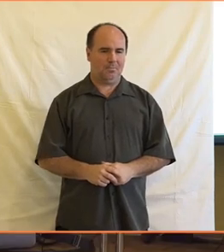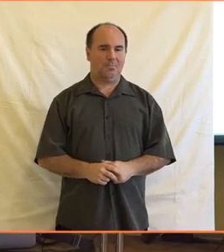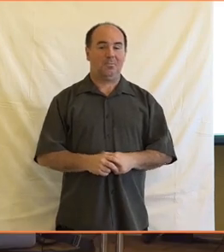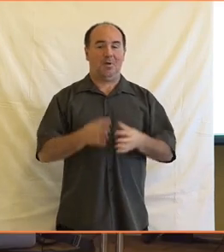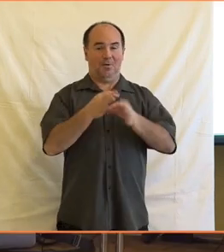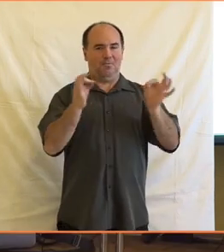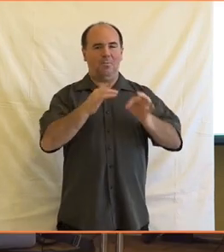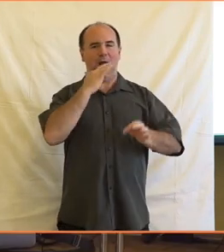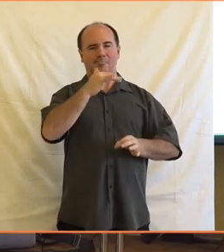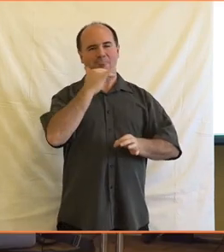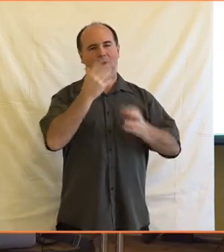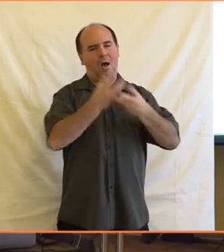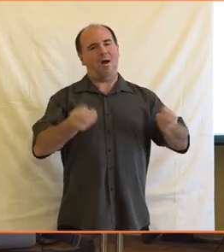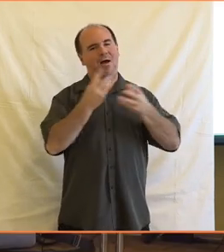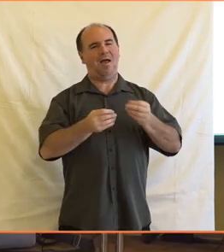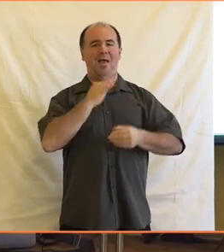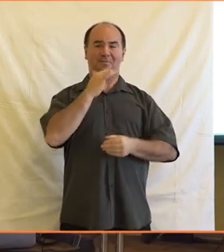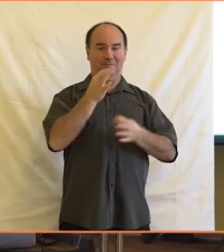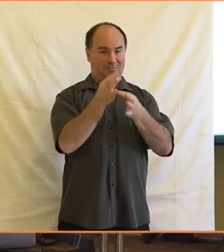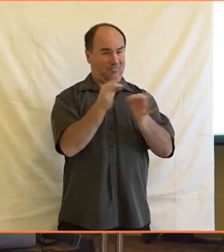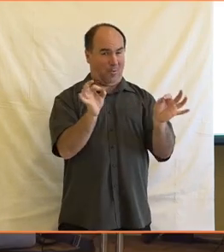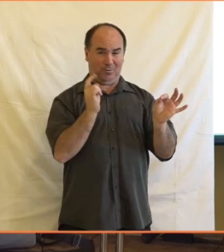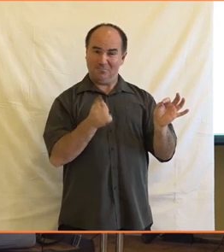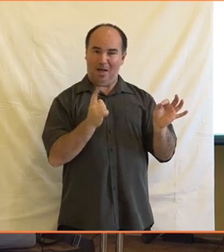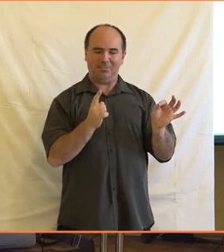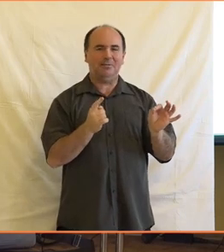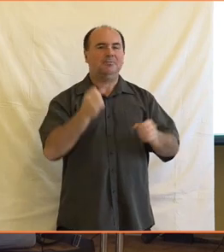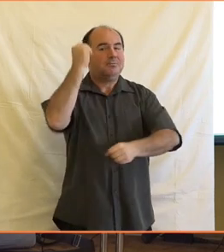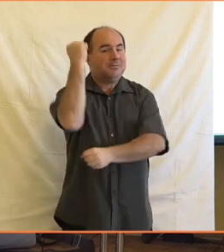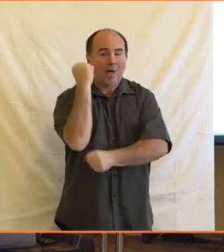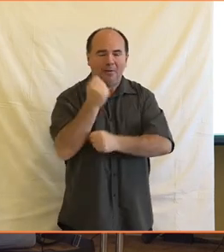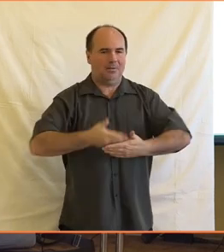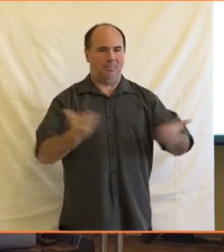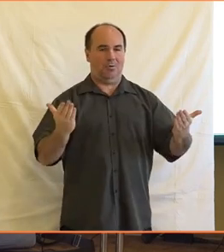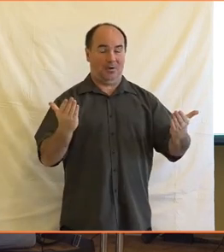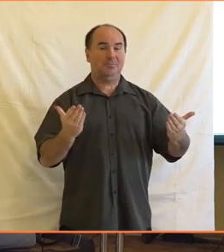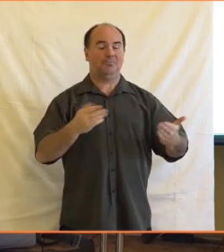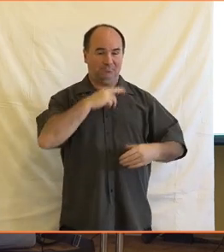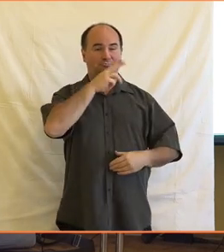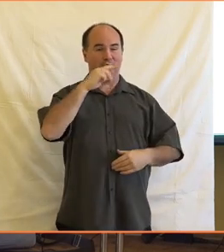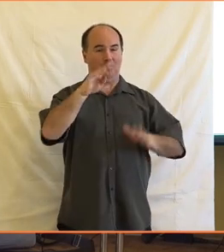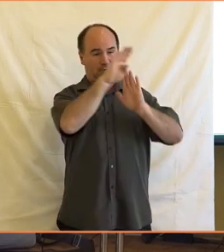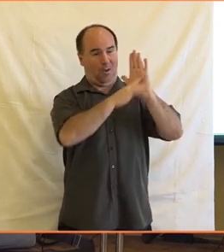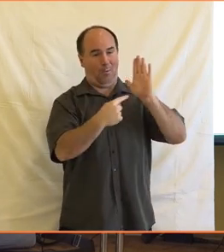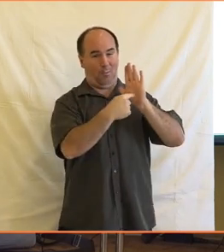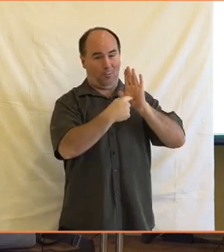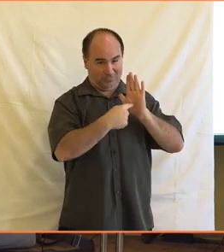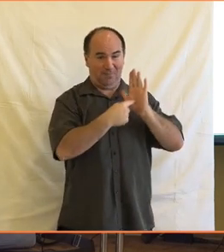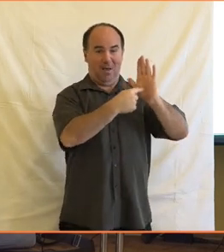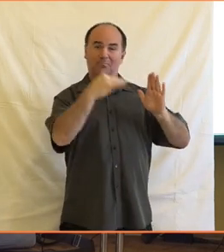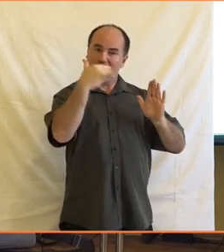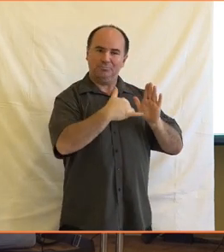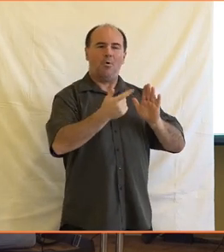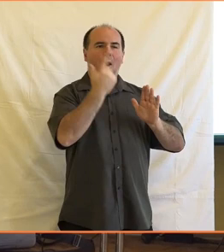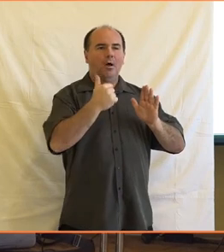Svobodu projevu jako základní kámen demokracie zakotvila norská ústava v článku 100 už v roce